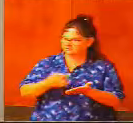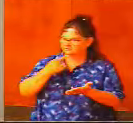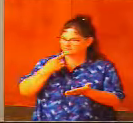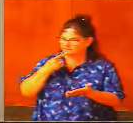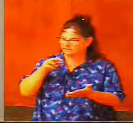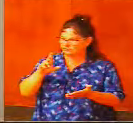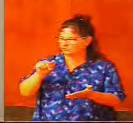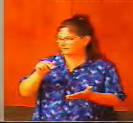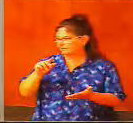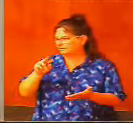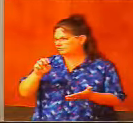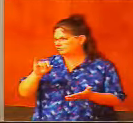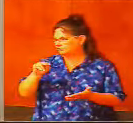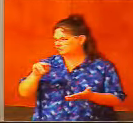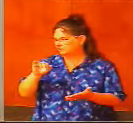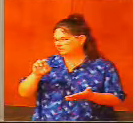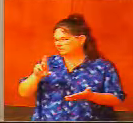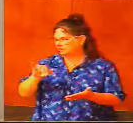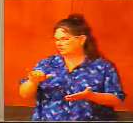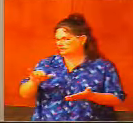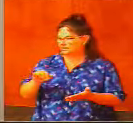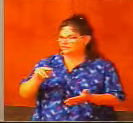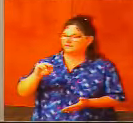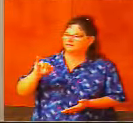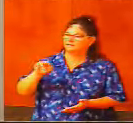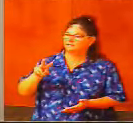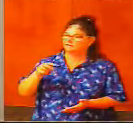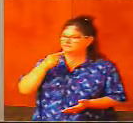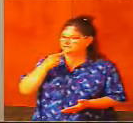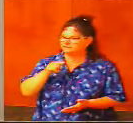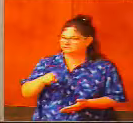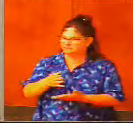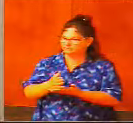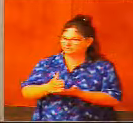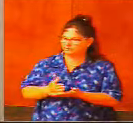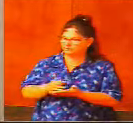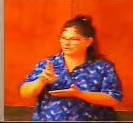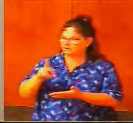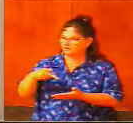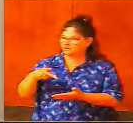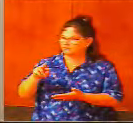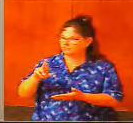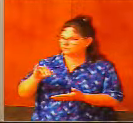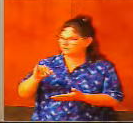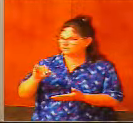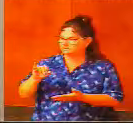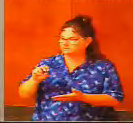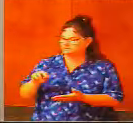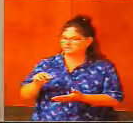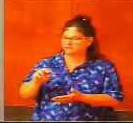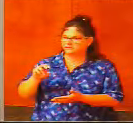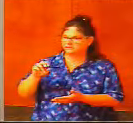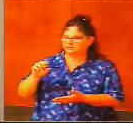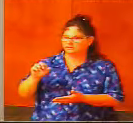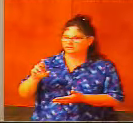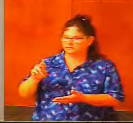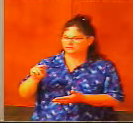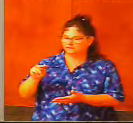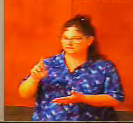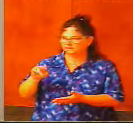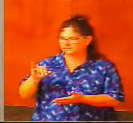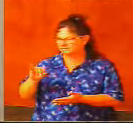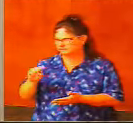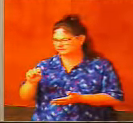revolutionary. The NIV says that he had taken part in an uprising. The NRSV describes him as a